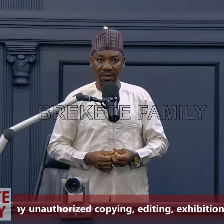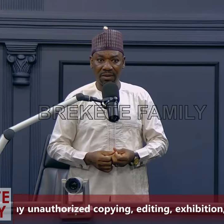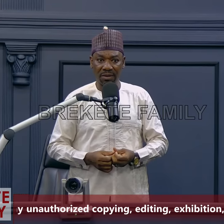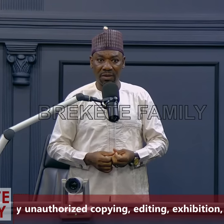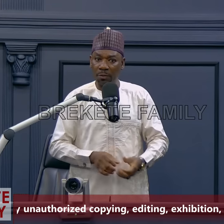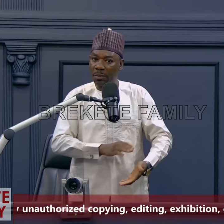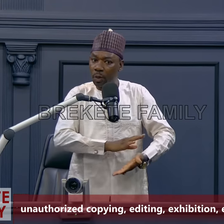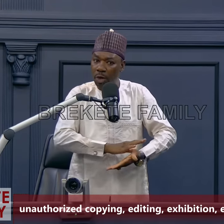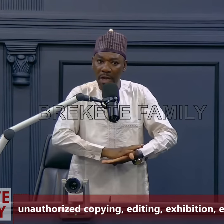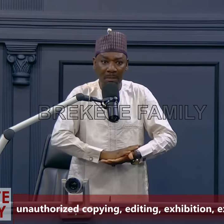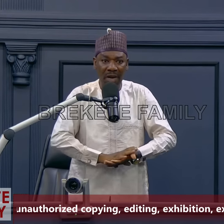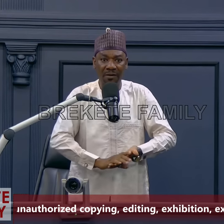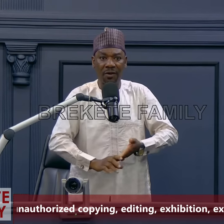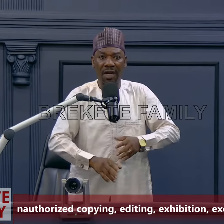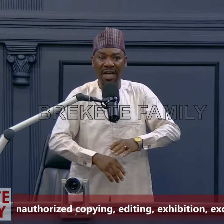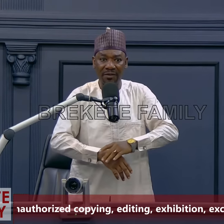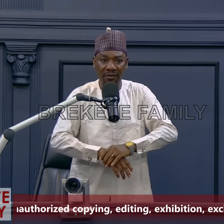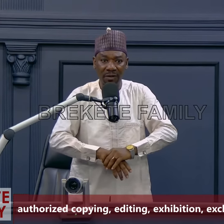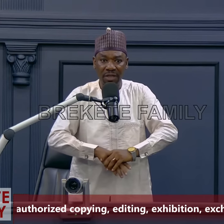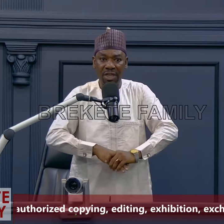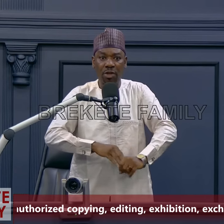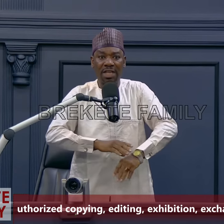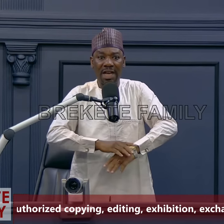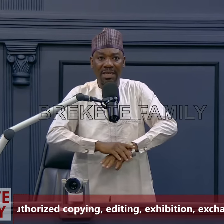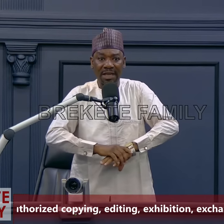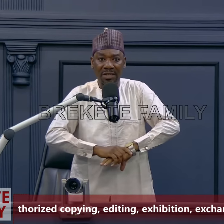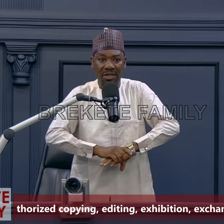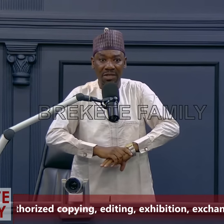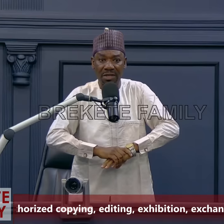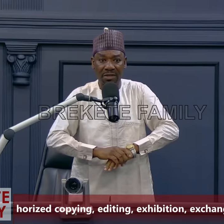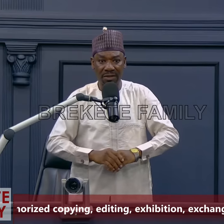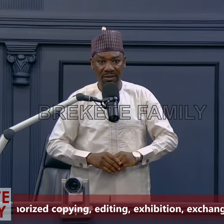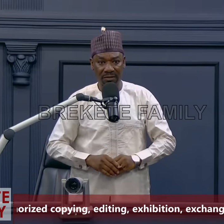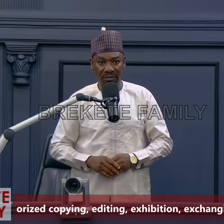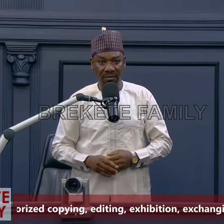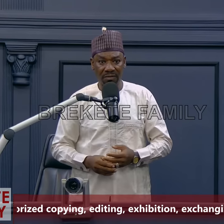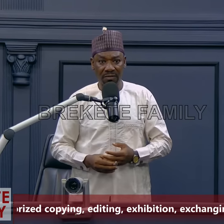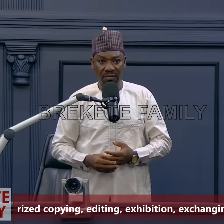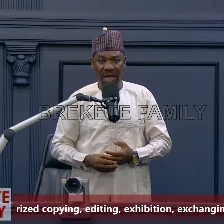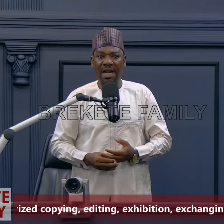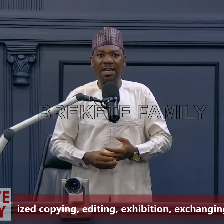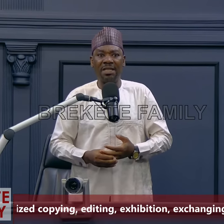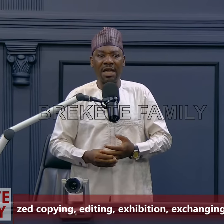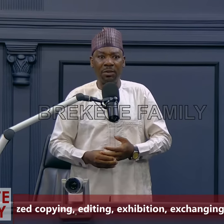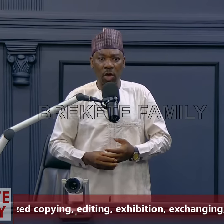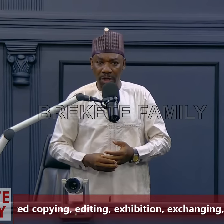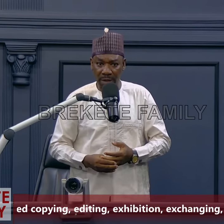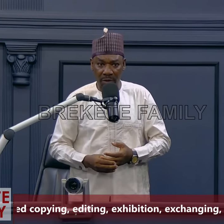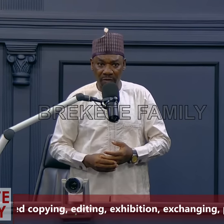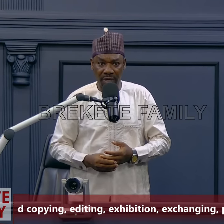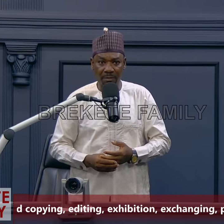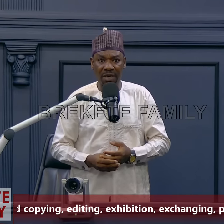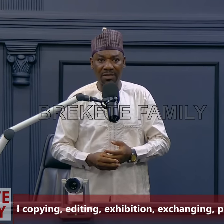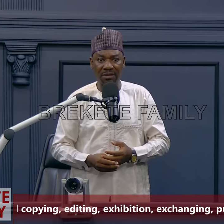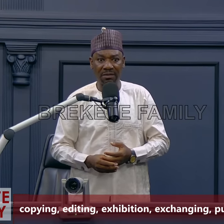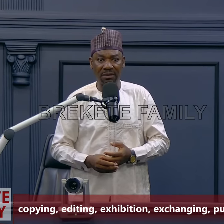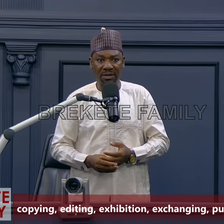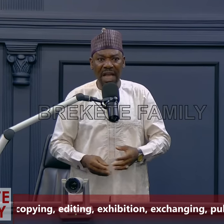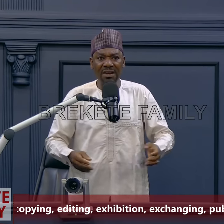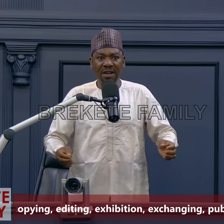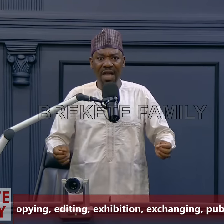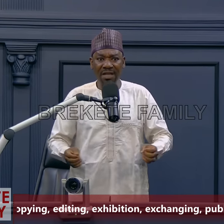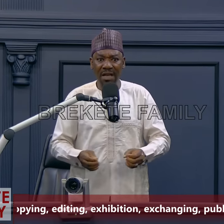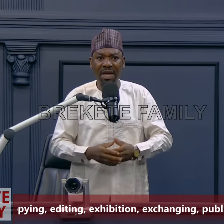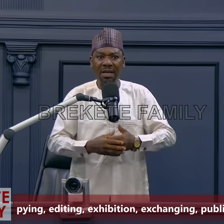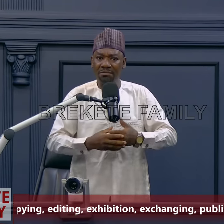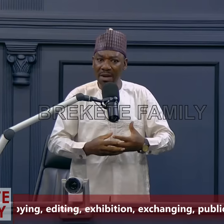wind some people don't get planned for life they just they answer citizens and I then sa condemn government